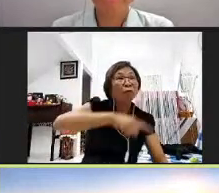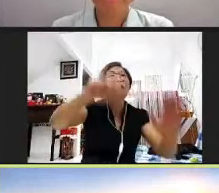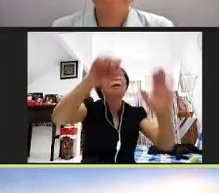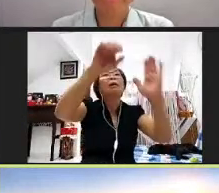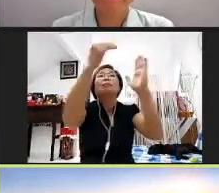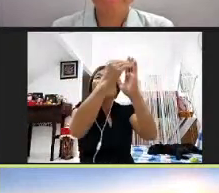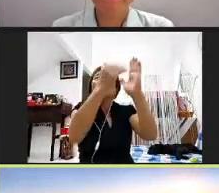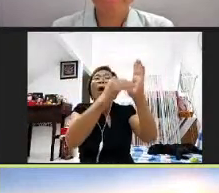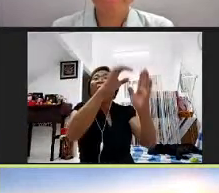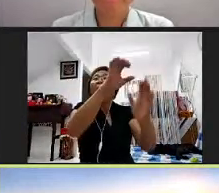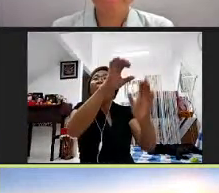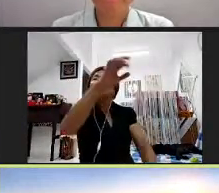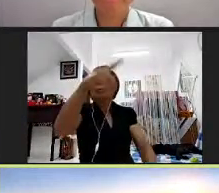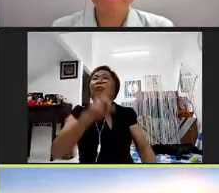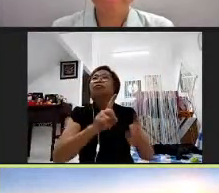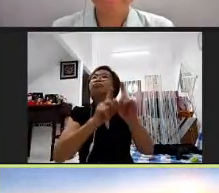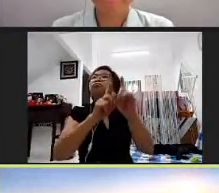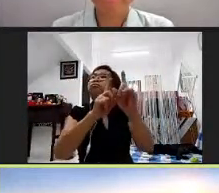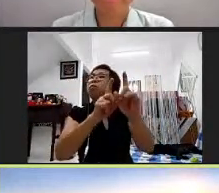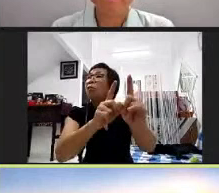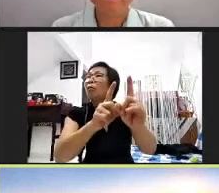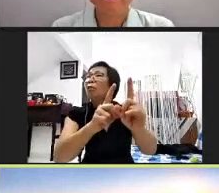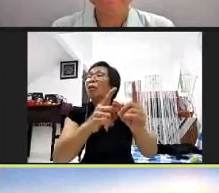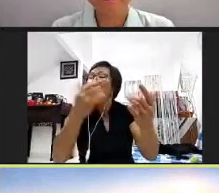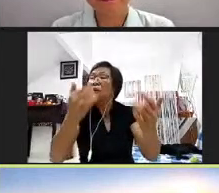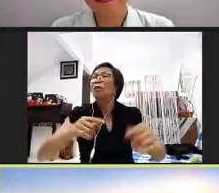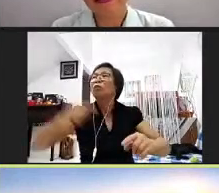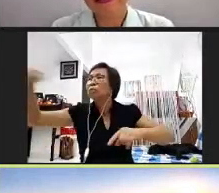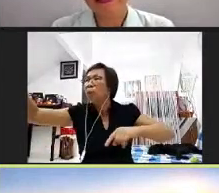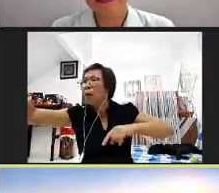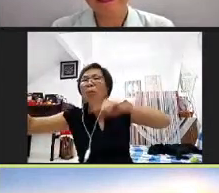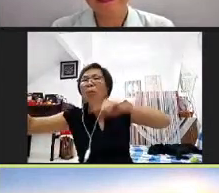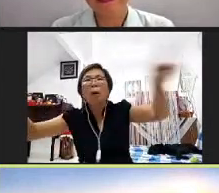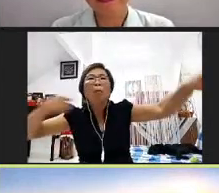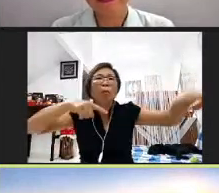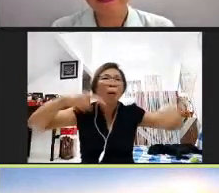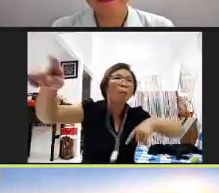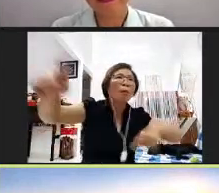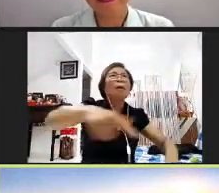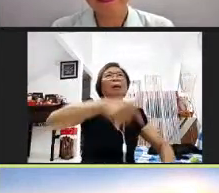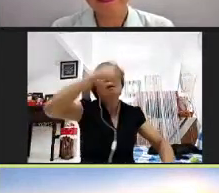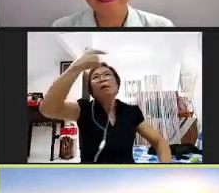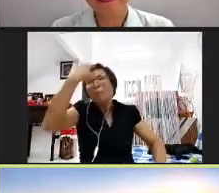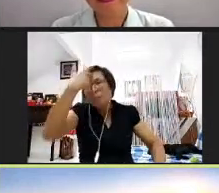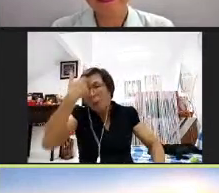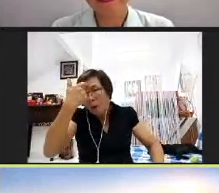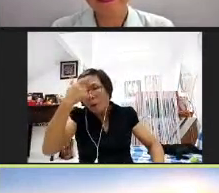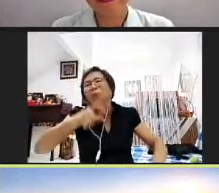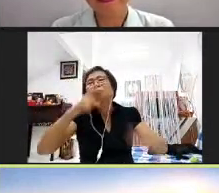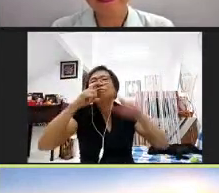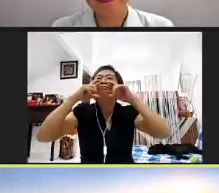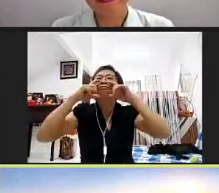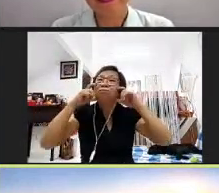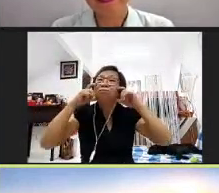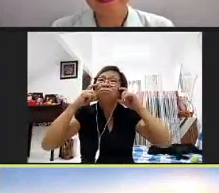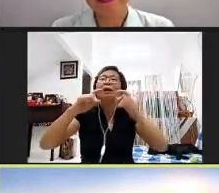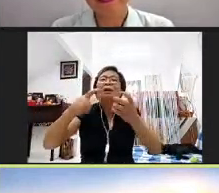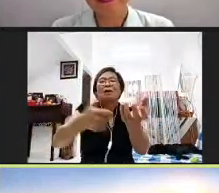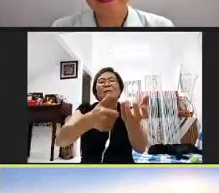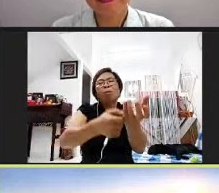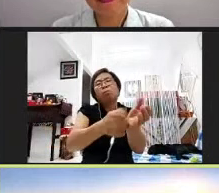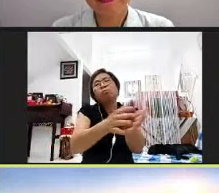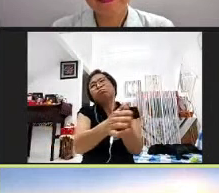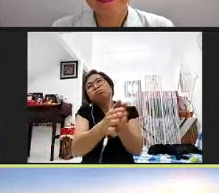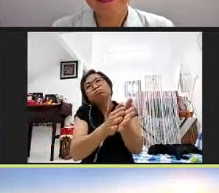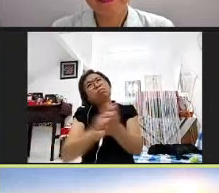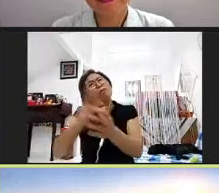adhere to. Now, wherever you go, you have to check your temperature, you need to wear mask, you need to sanitize your